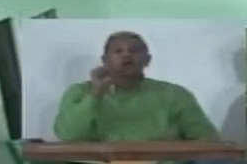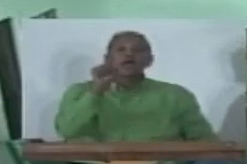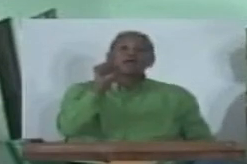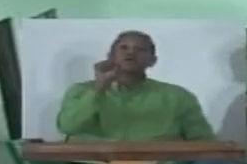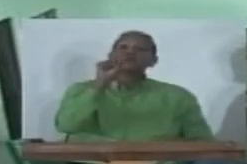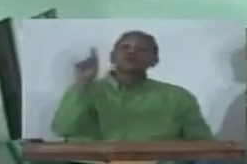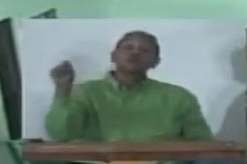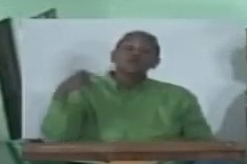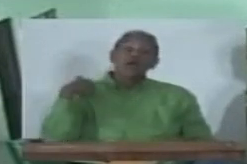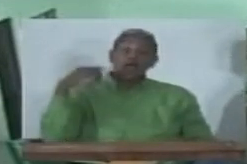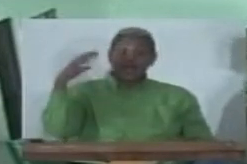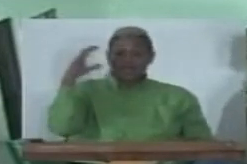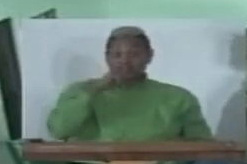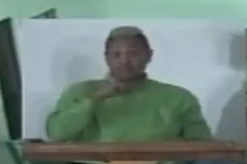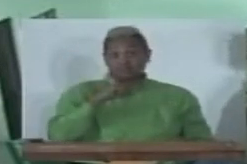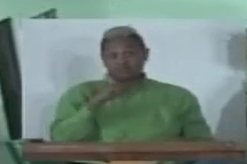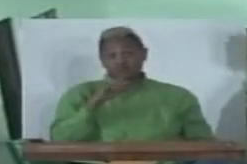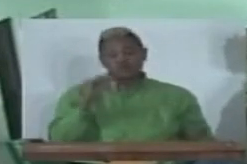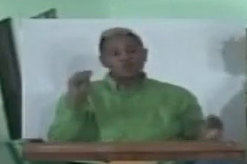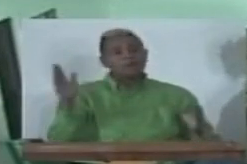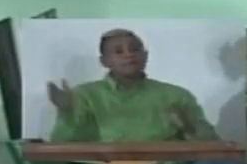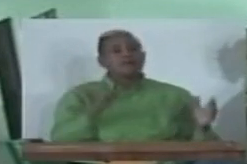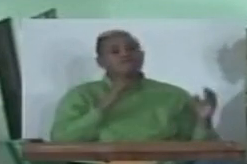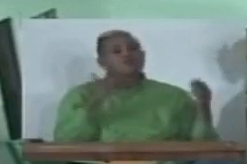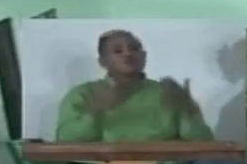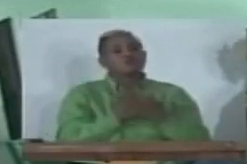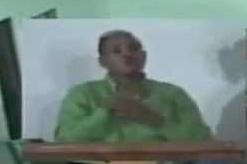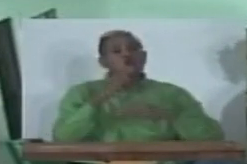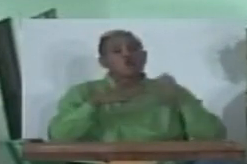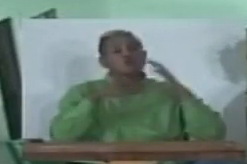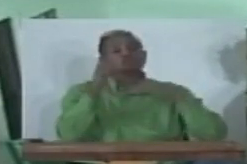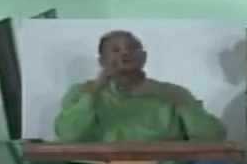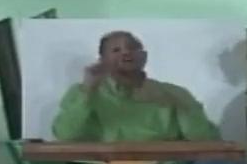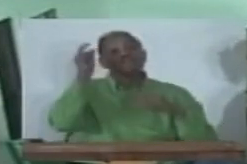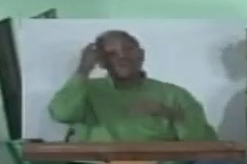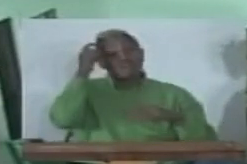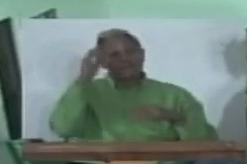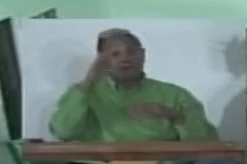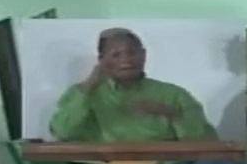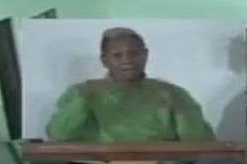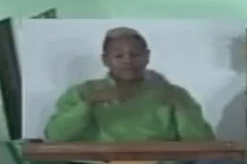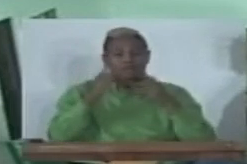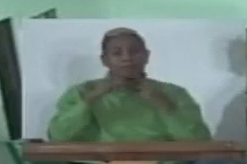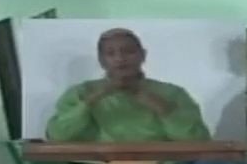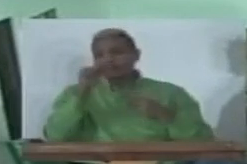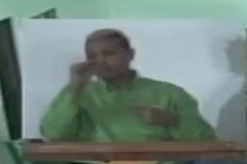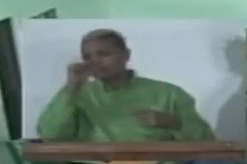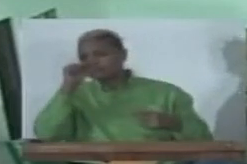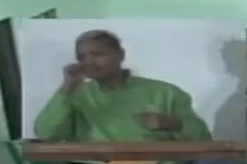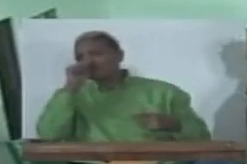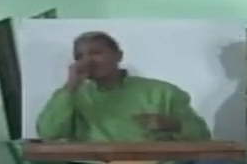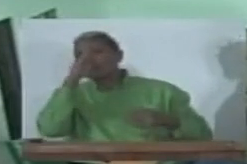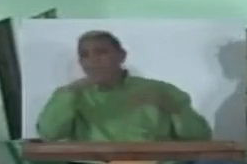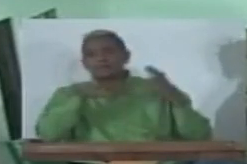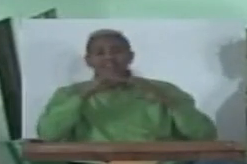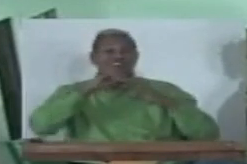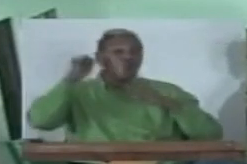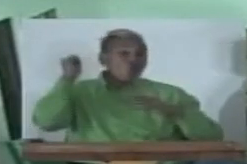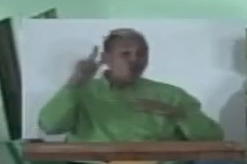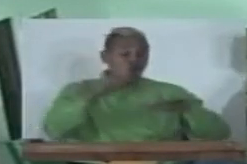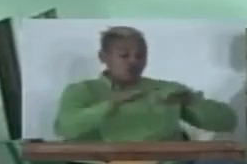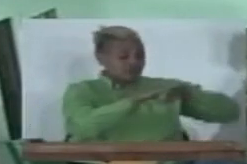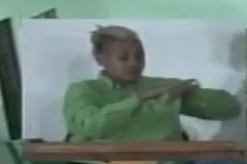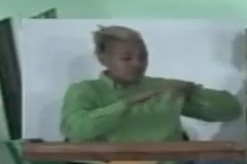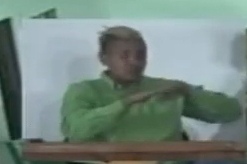2020, no plan for new construction of government buildings and commercial buildings in all municipalities should